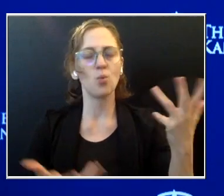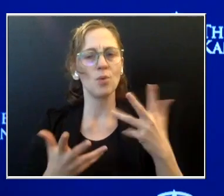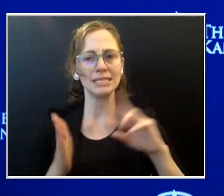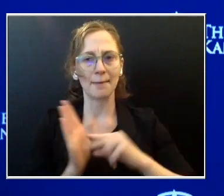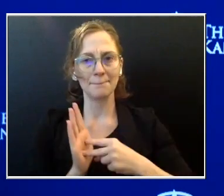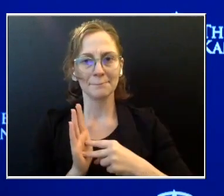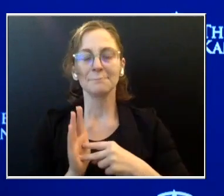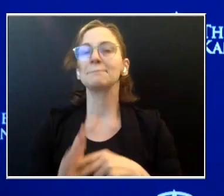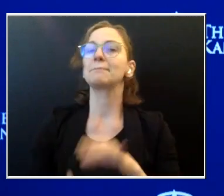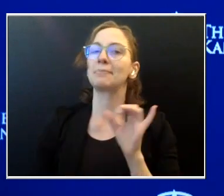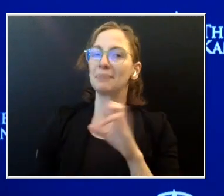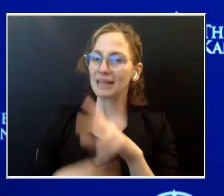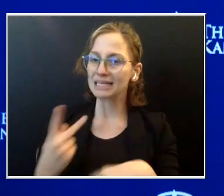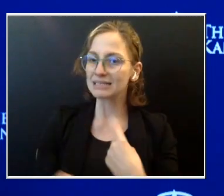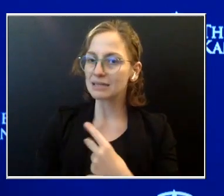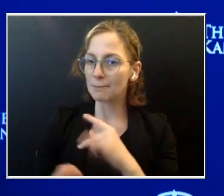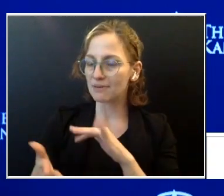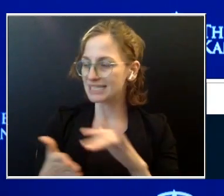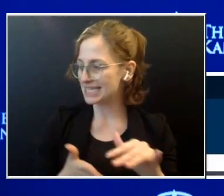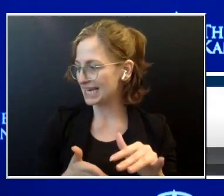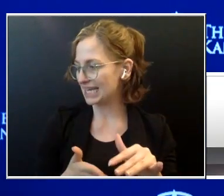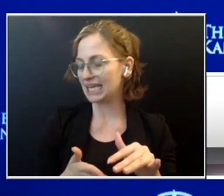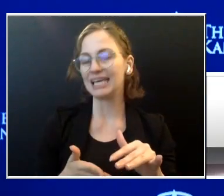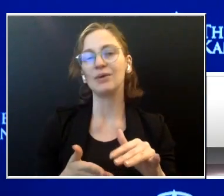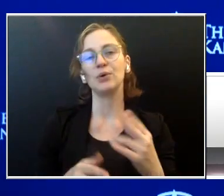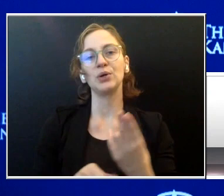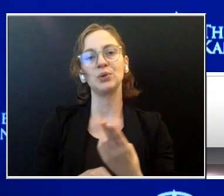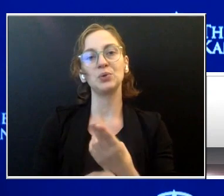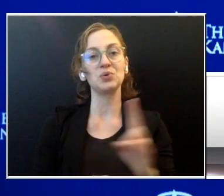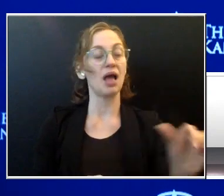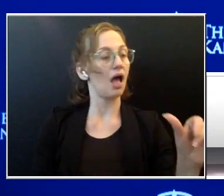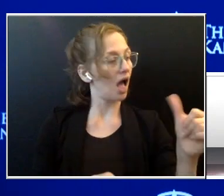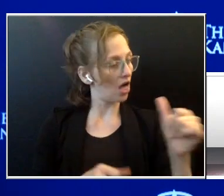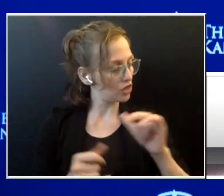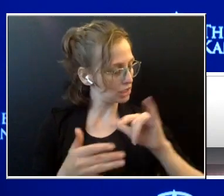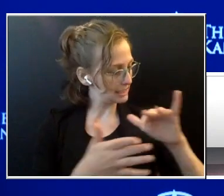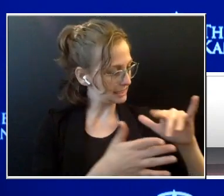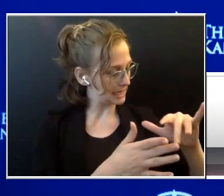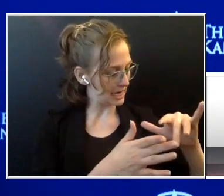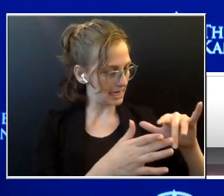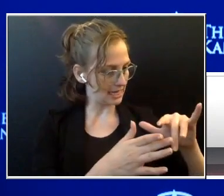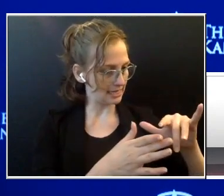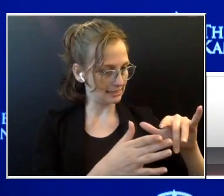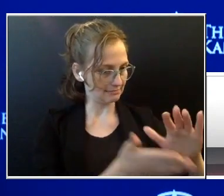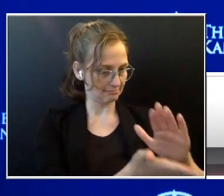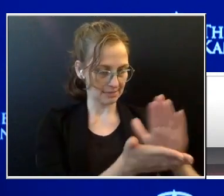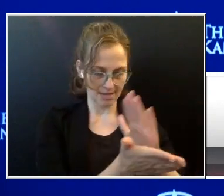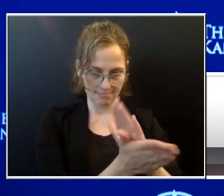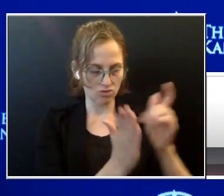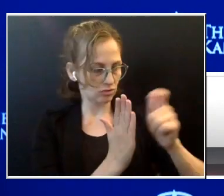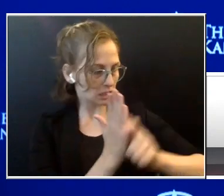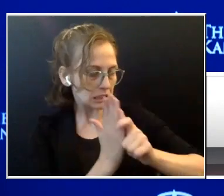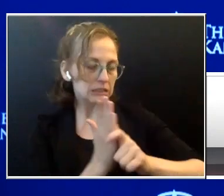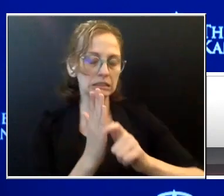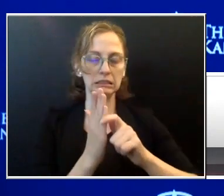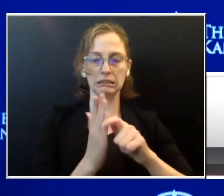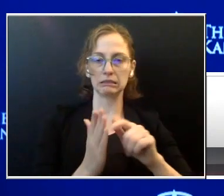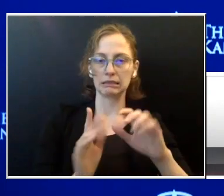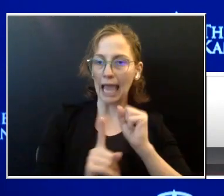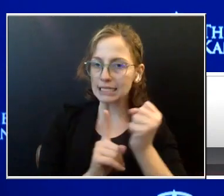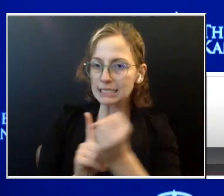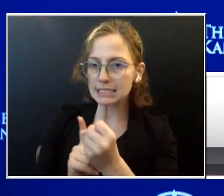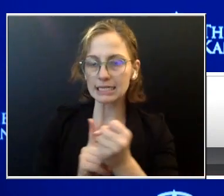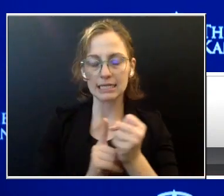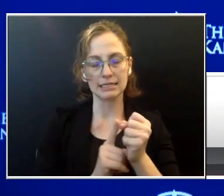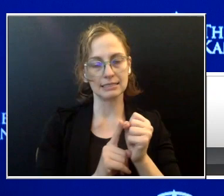you take other studies, whether case series, which are just a bunch of cases about patients and taking that data